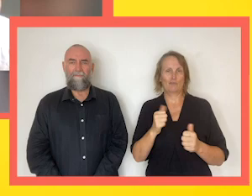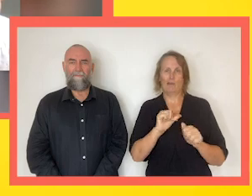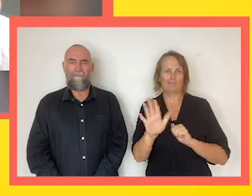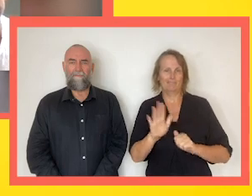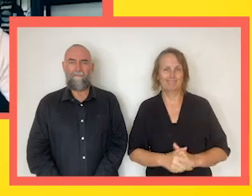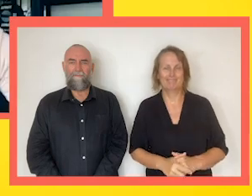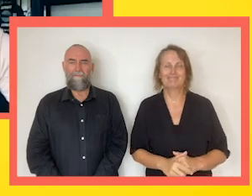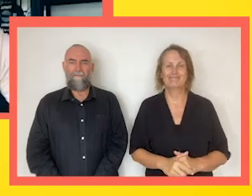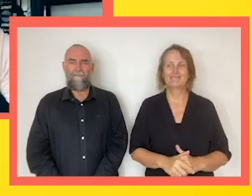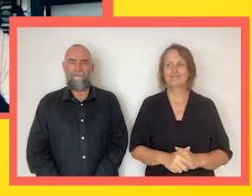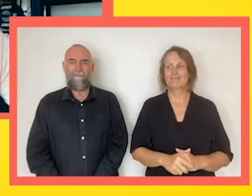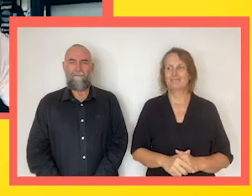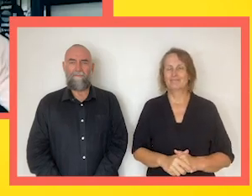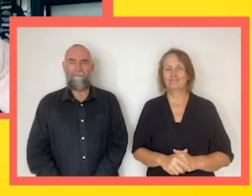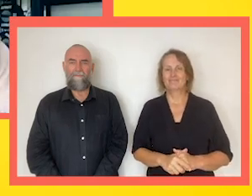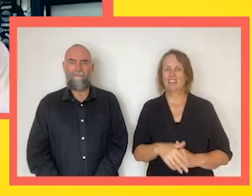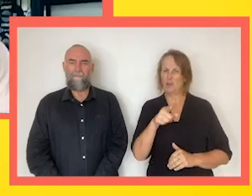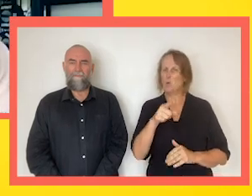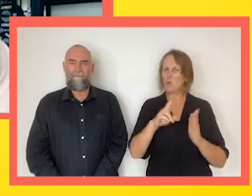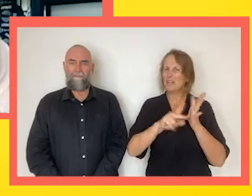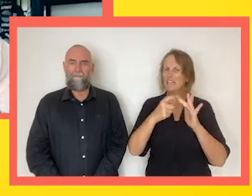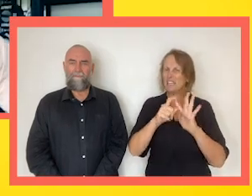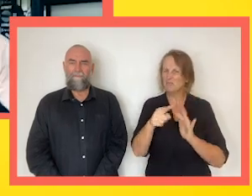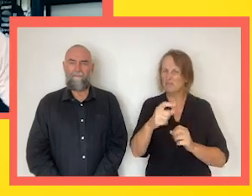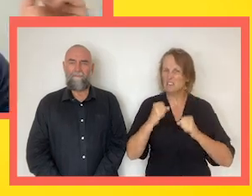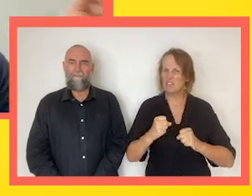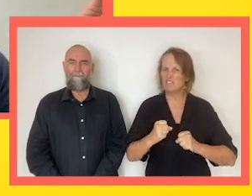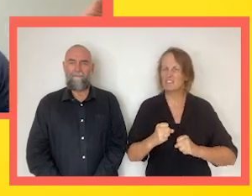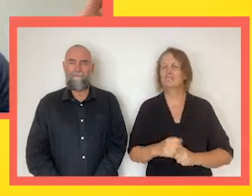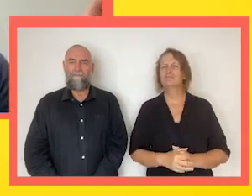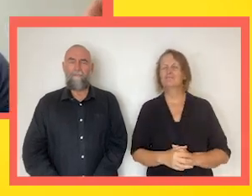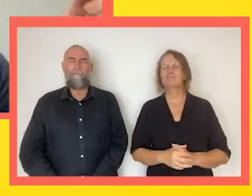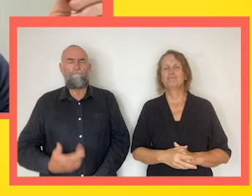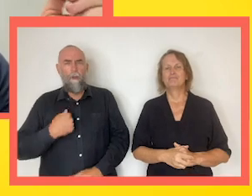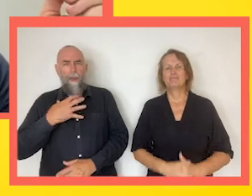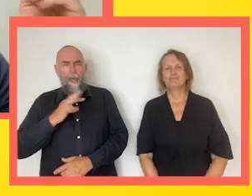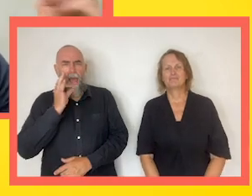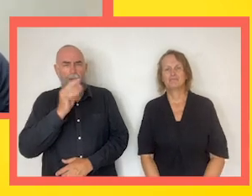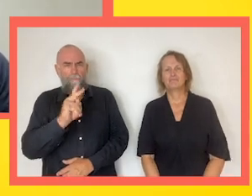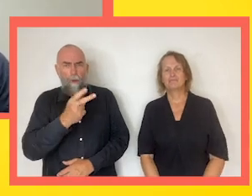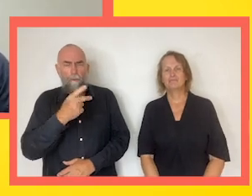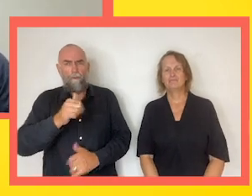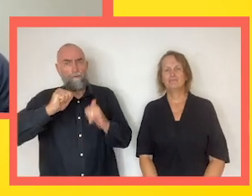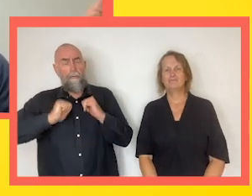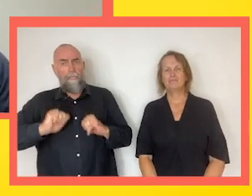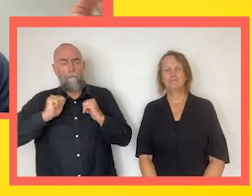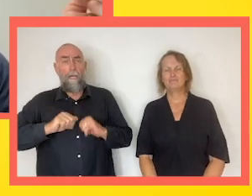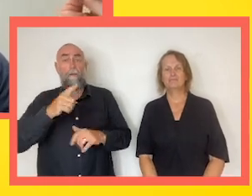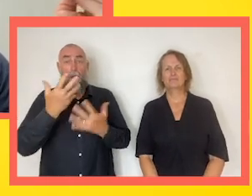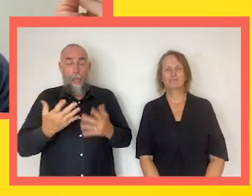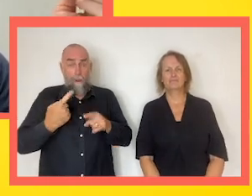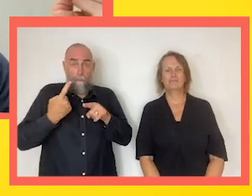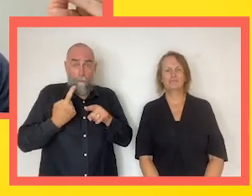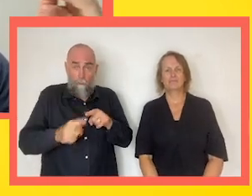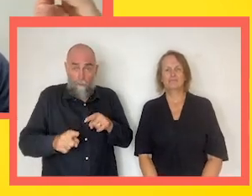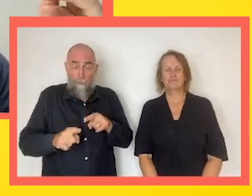it's summertime. She's tough. I like that. So how is training looking? You've got a qualification spot so